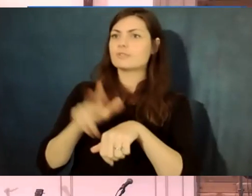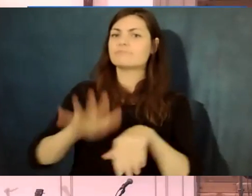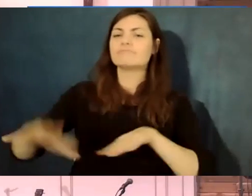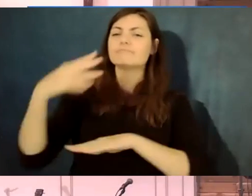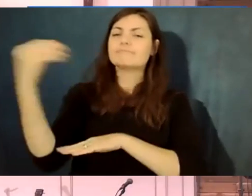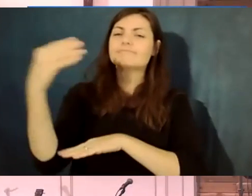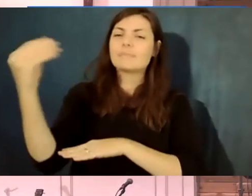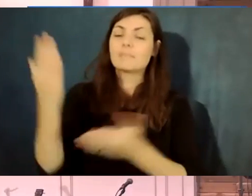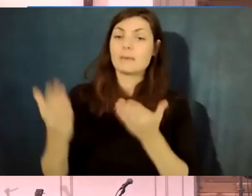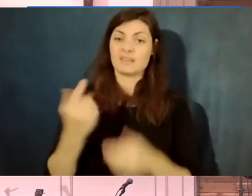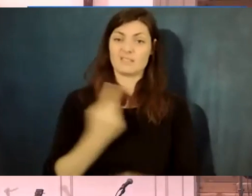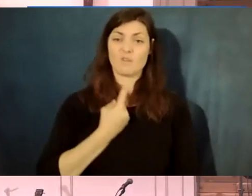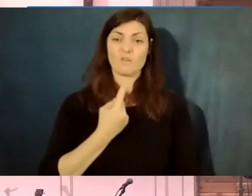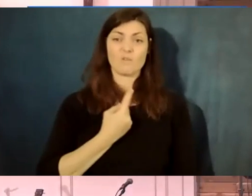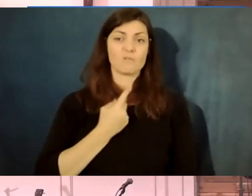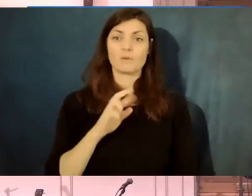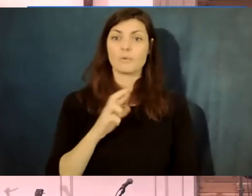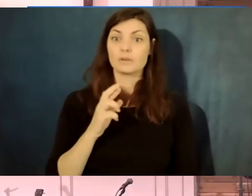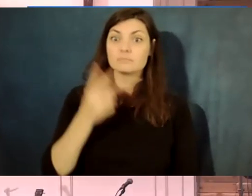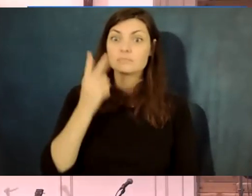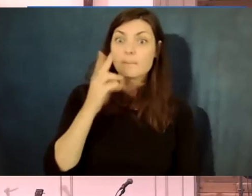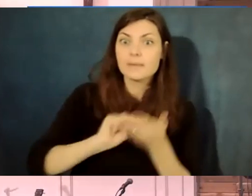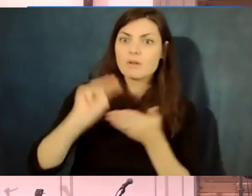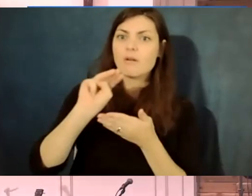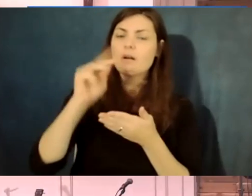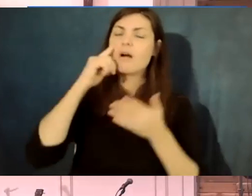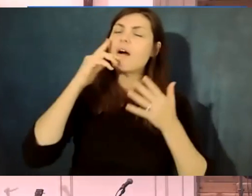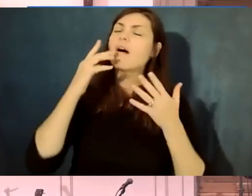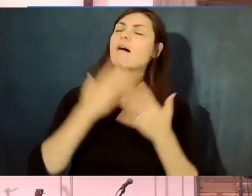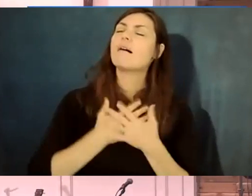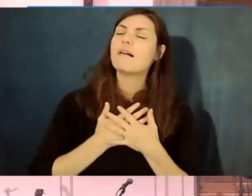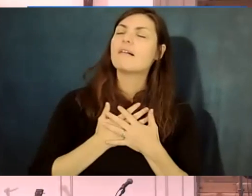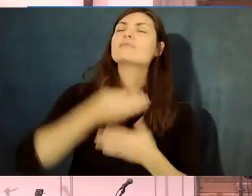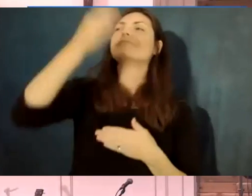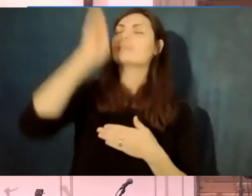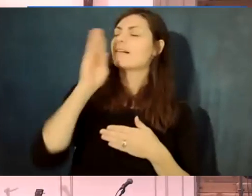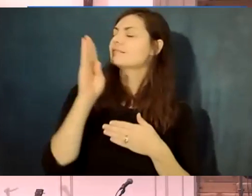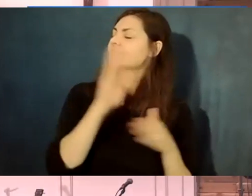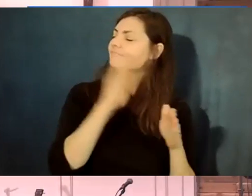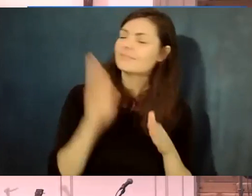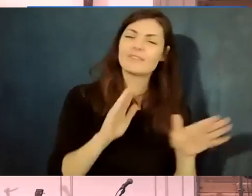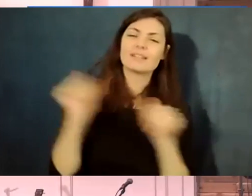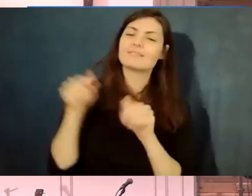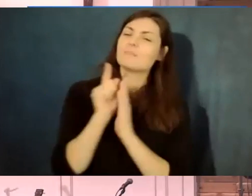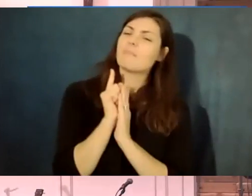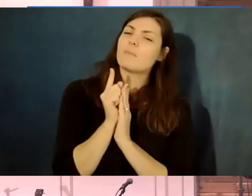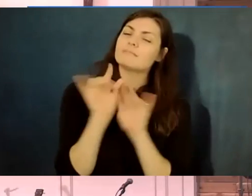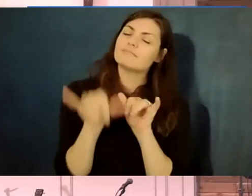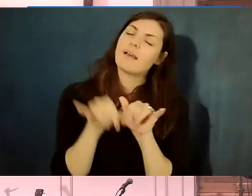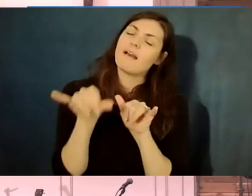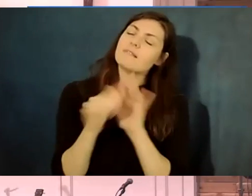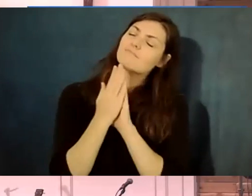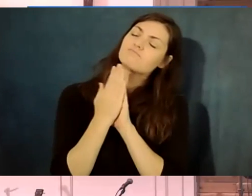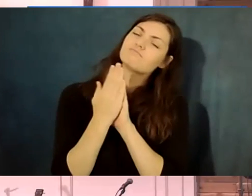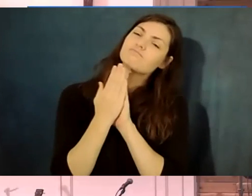studying your word, maybe God did a miracle in your life, and you're like, this is it, God, I'm never going to leave this moment, I'm just going to stay in your